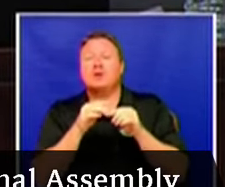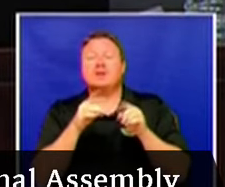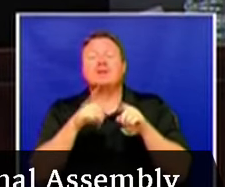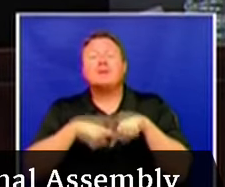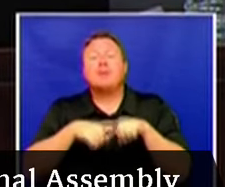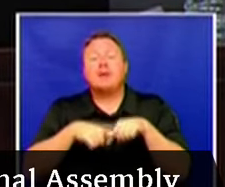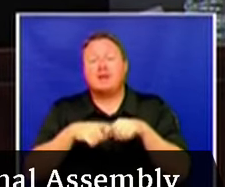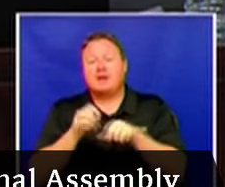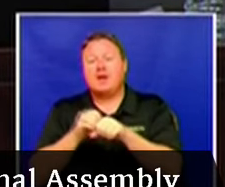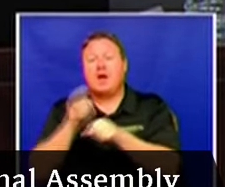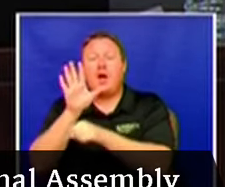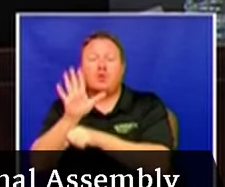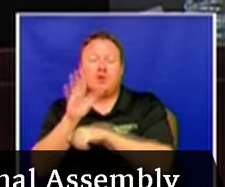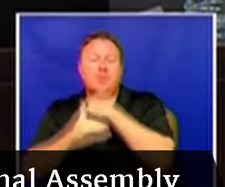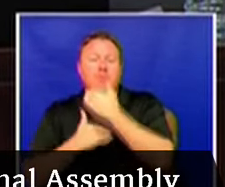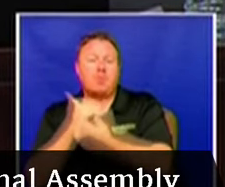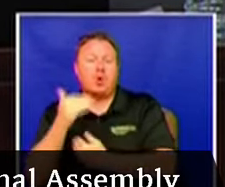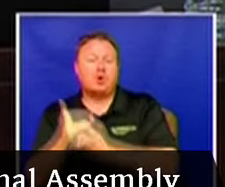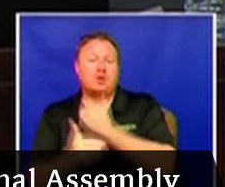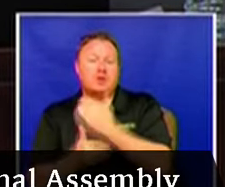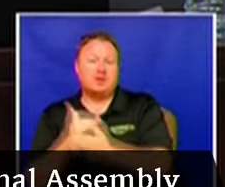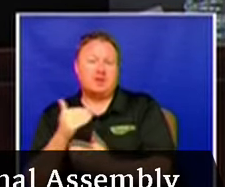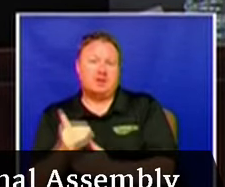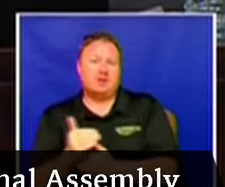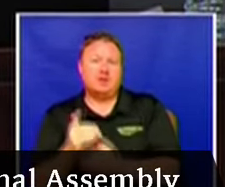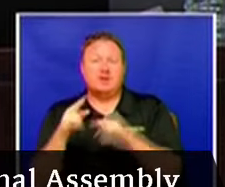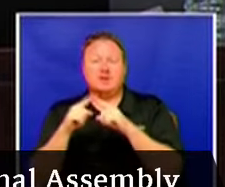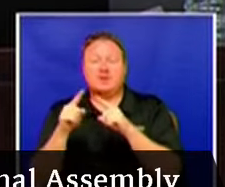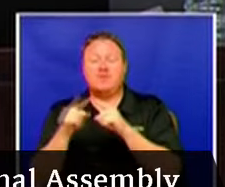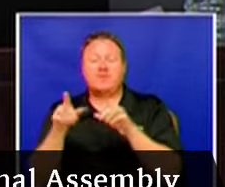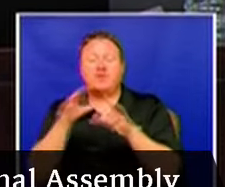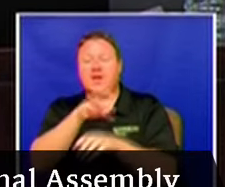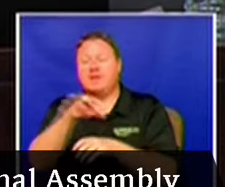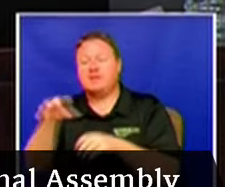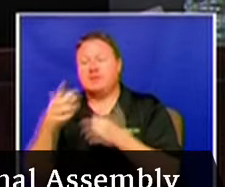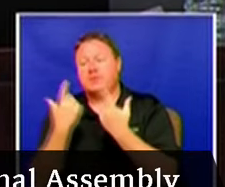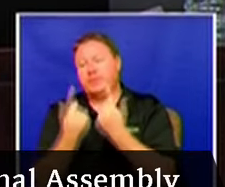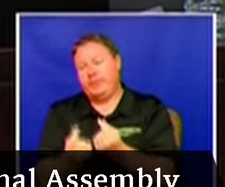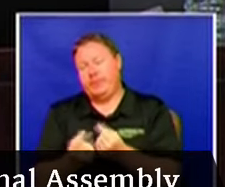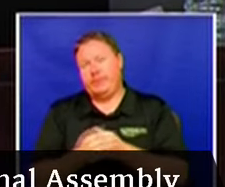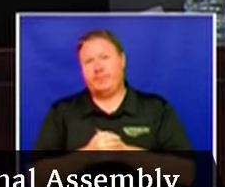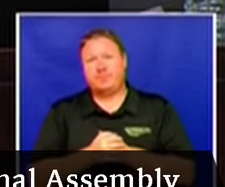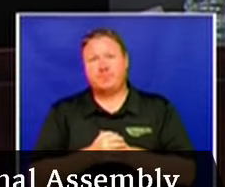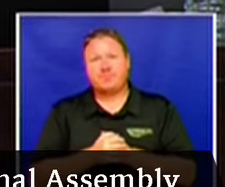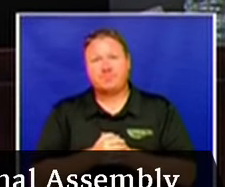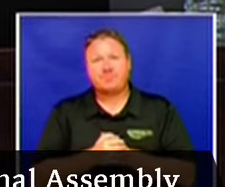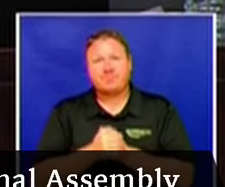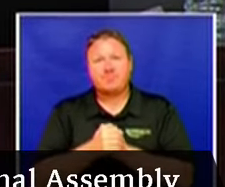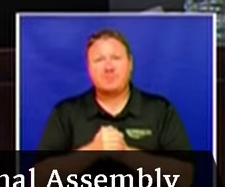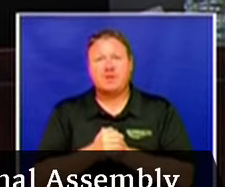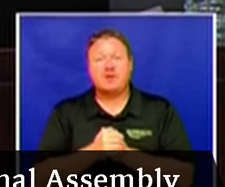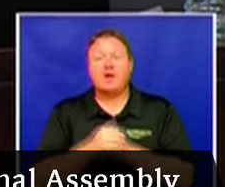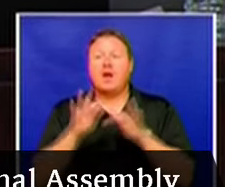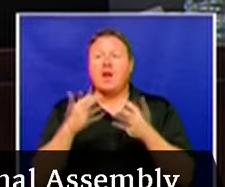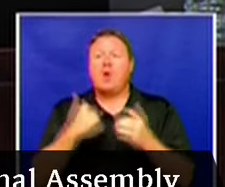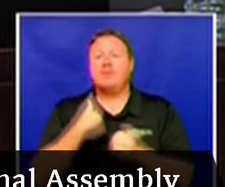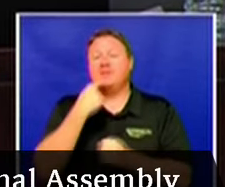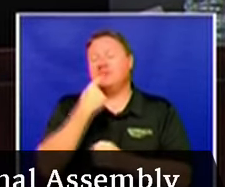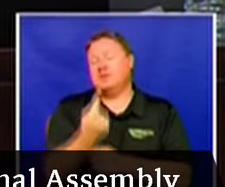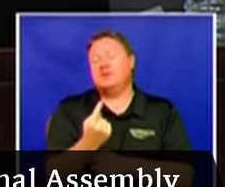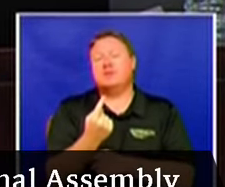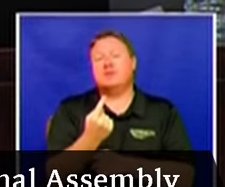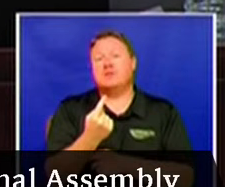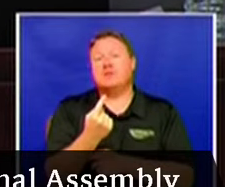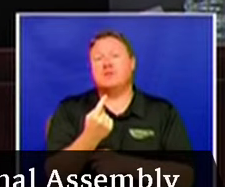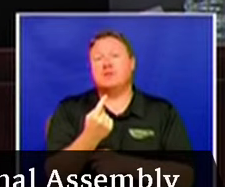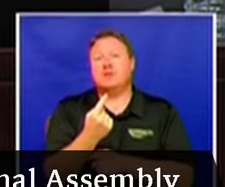outcomes of processes undertaken by the relevant entities. And let me say that when you